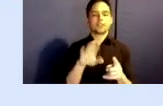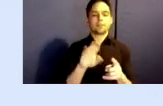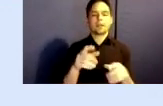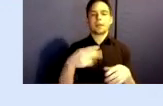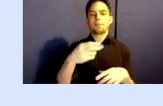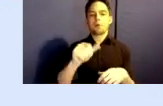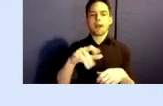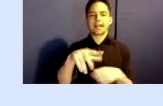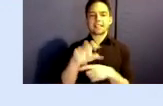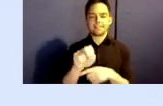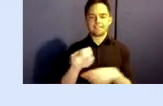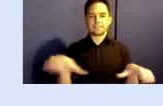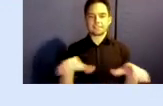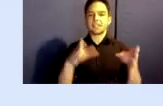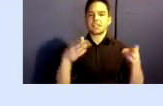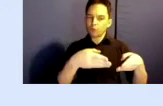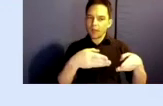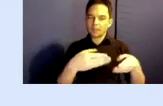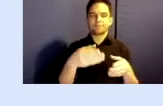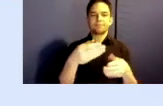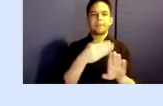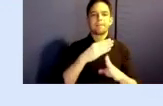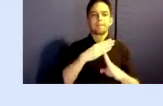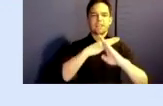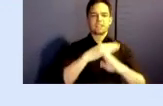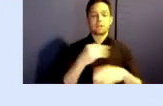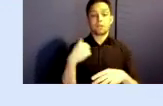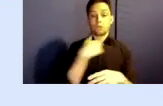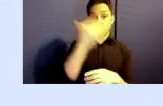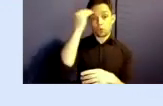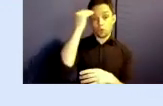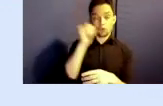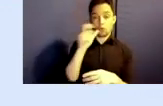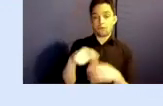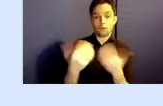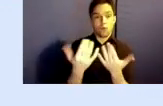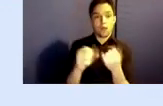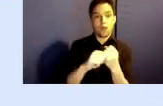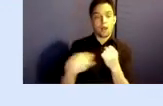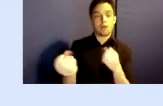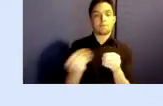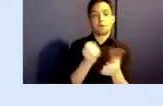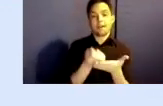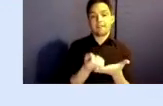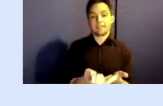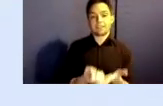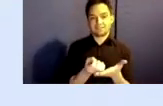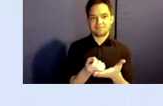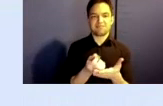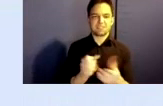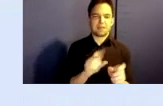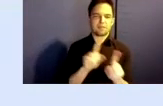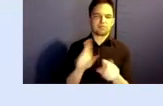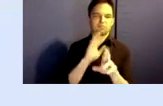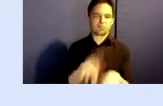proactively prevented and addressed. And we know that we do not have to wait for more evidence to respond.